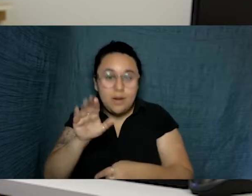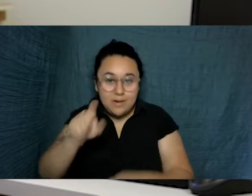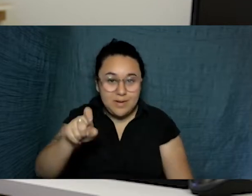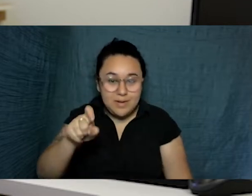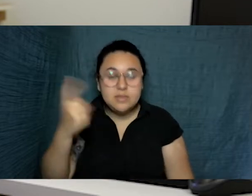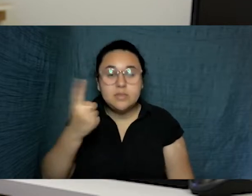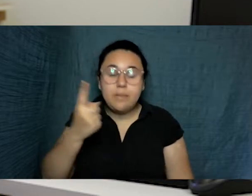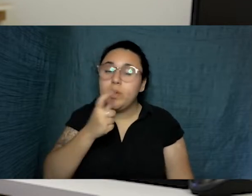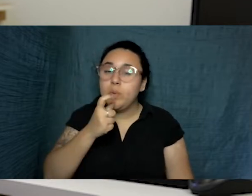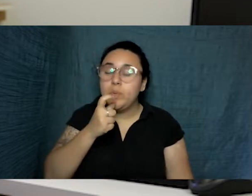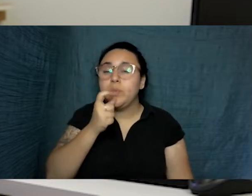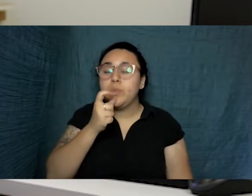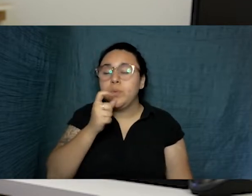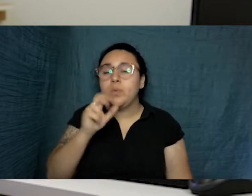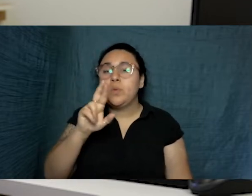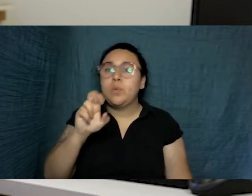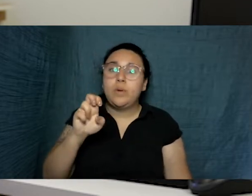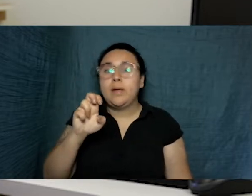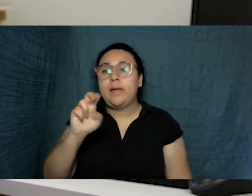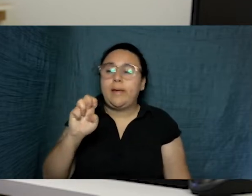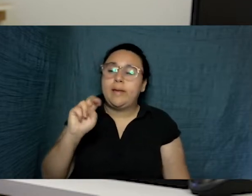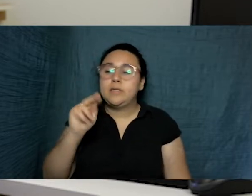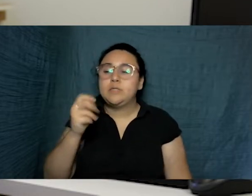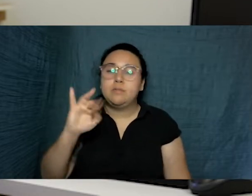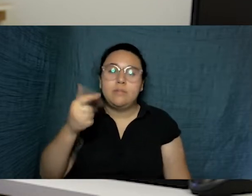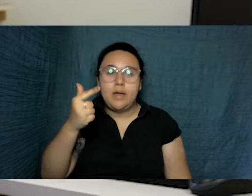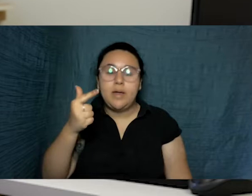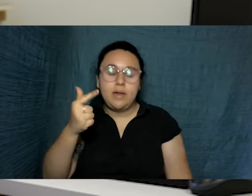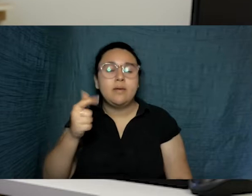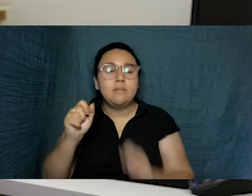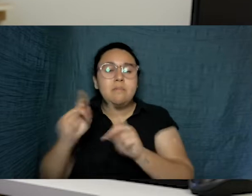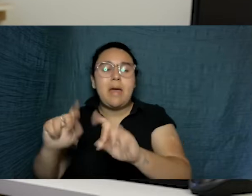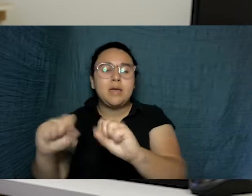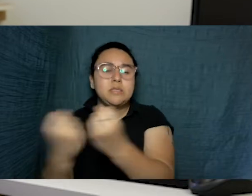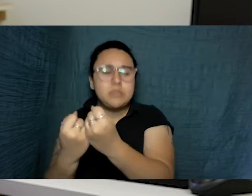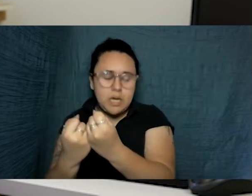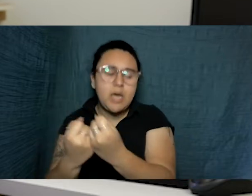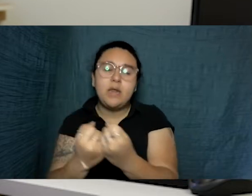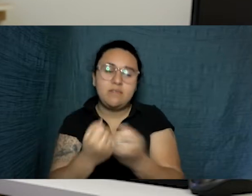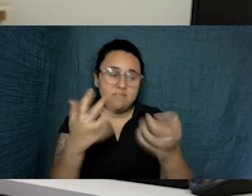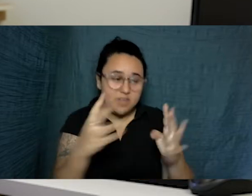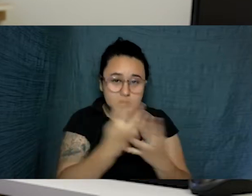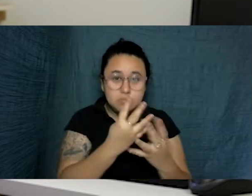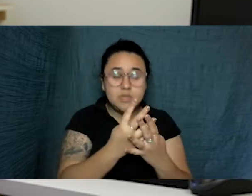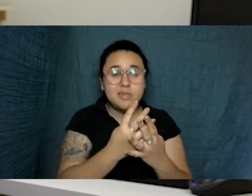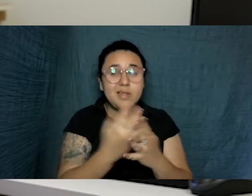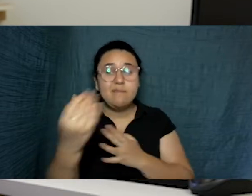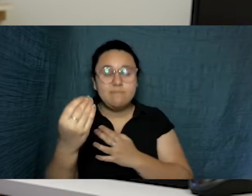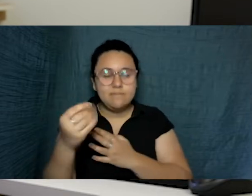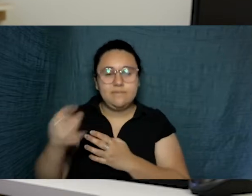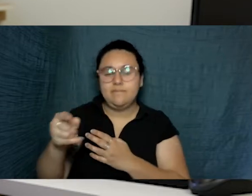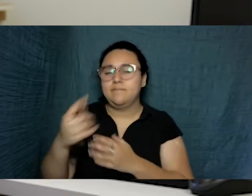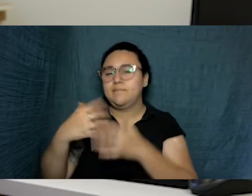of someone who is, you know, reentering basically after having been incarcerated. So again, this outlines,